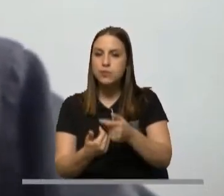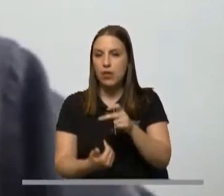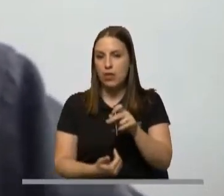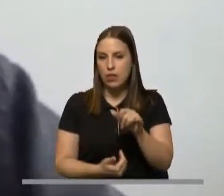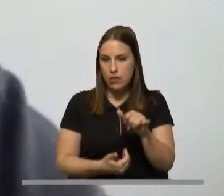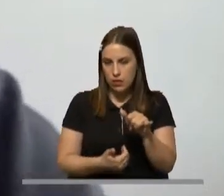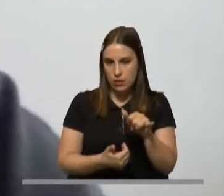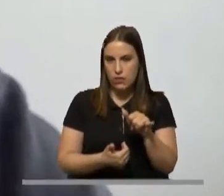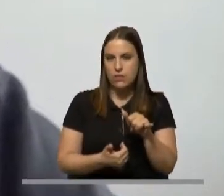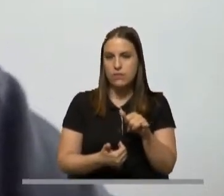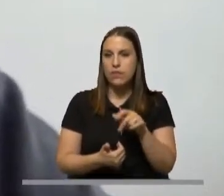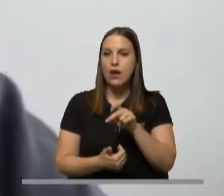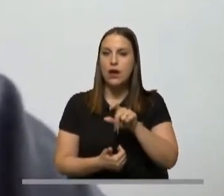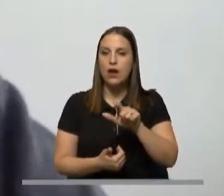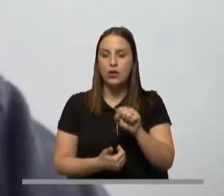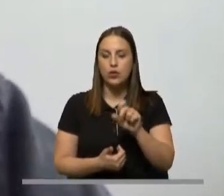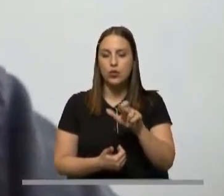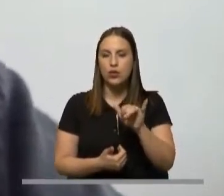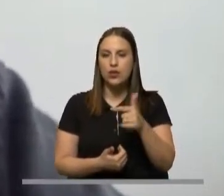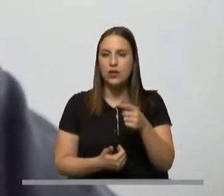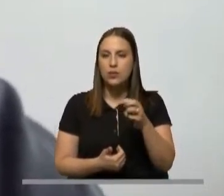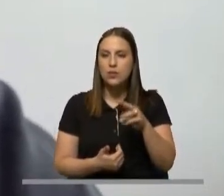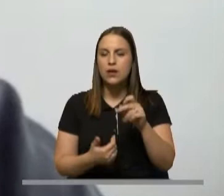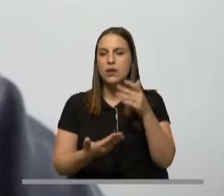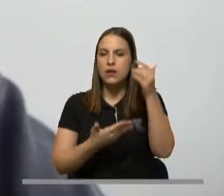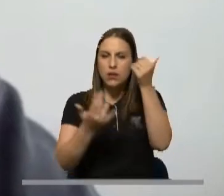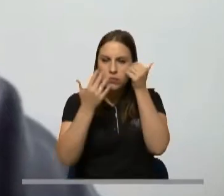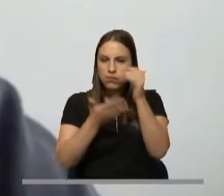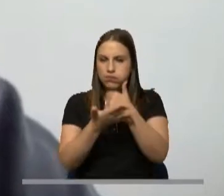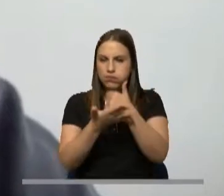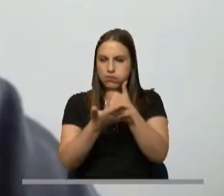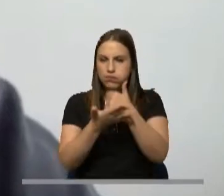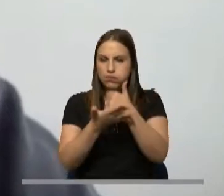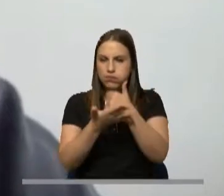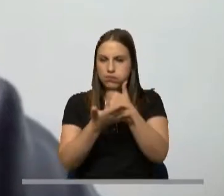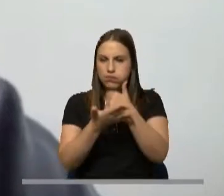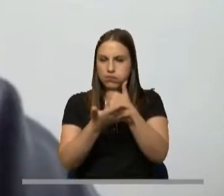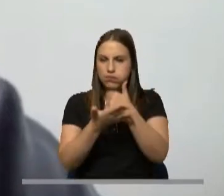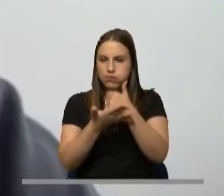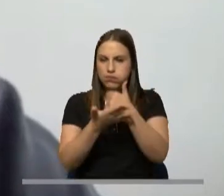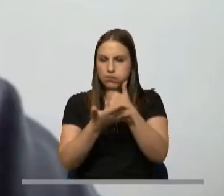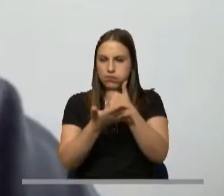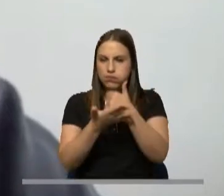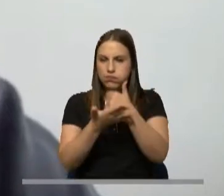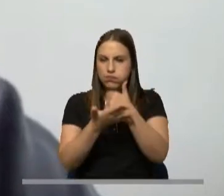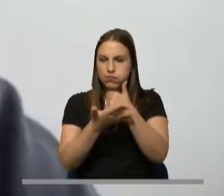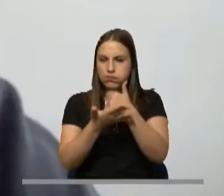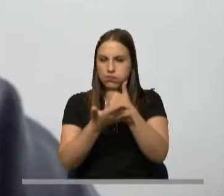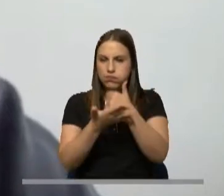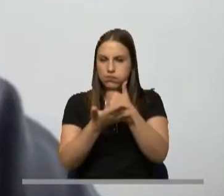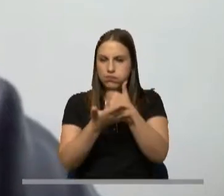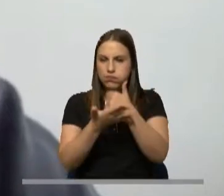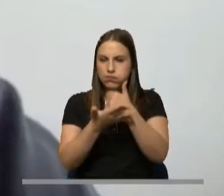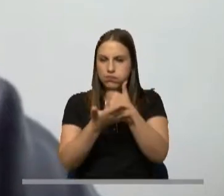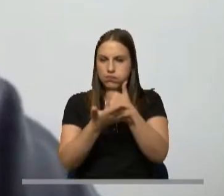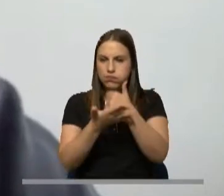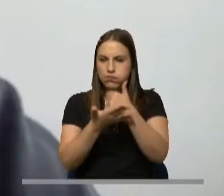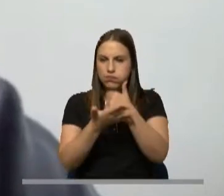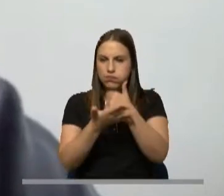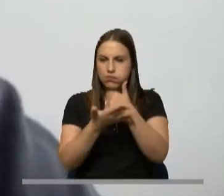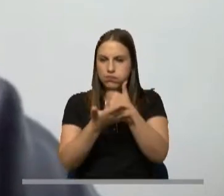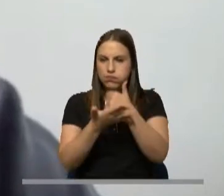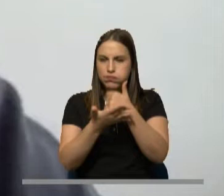intelligence, algorithmic decision-making, data analytics, and automation. This colonization begins, in my